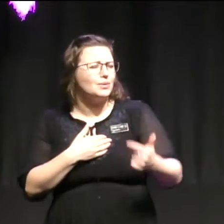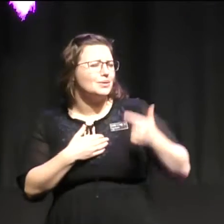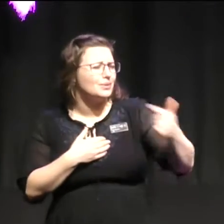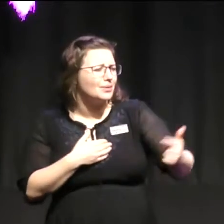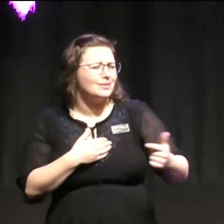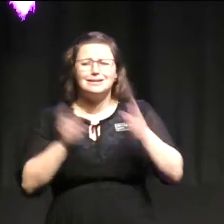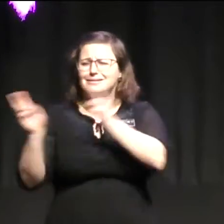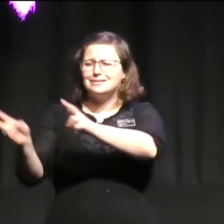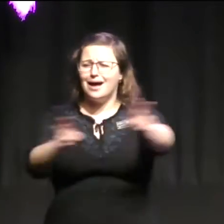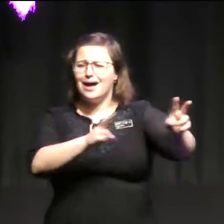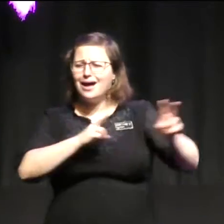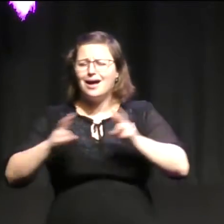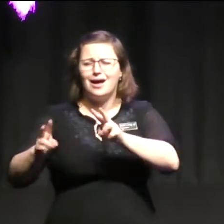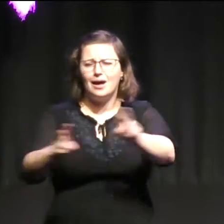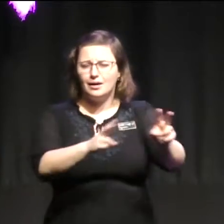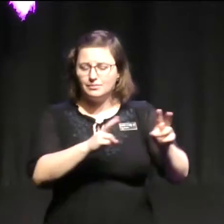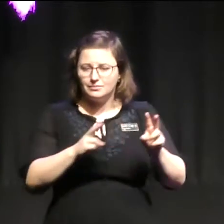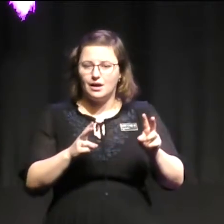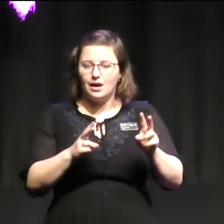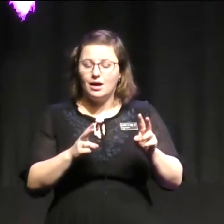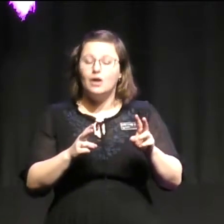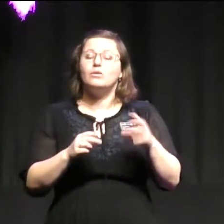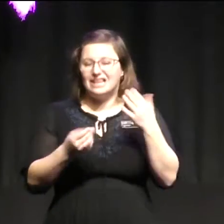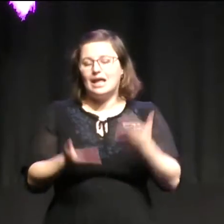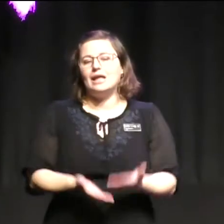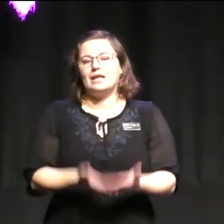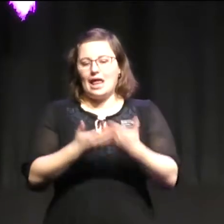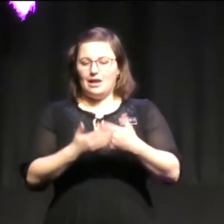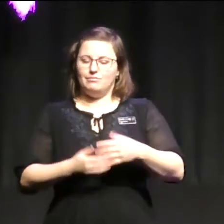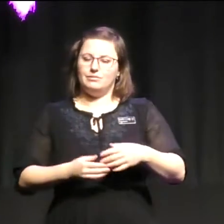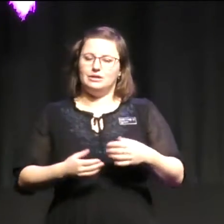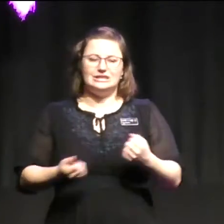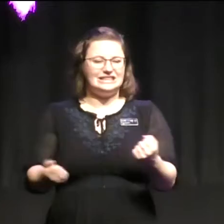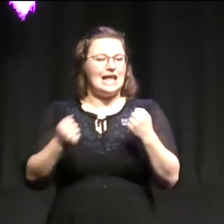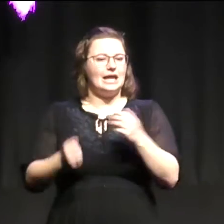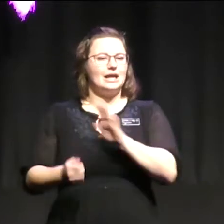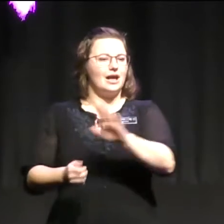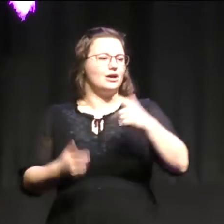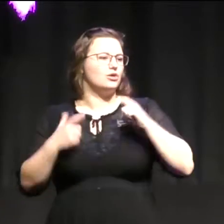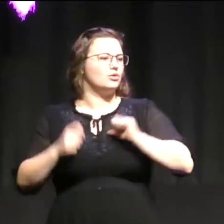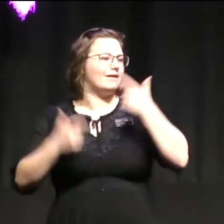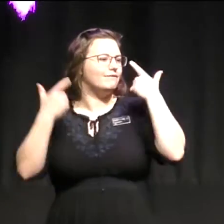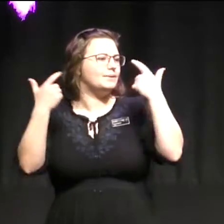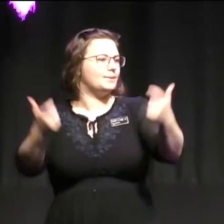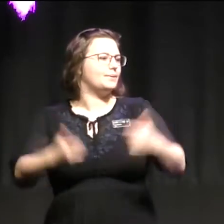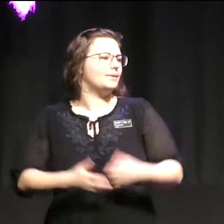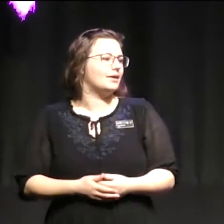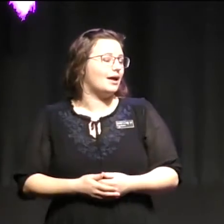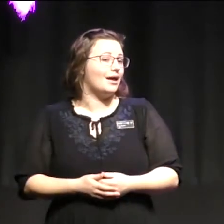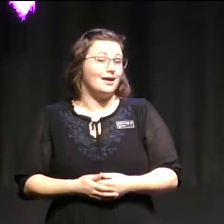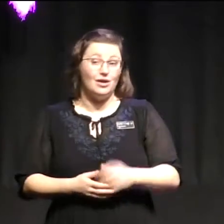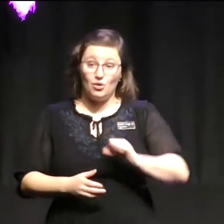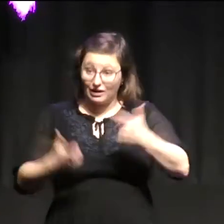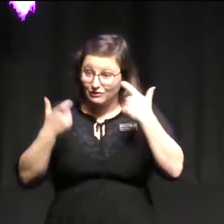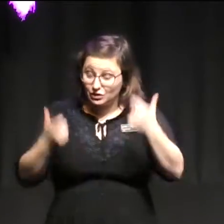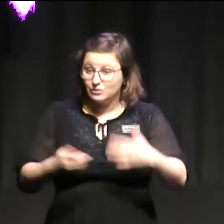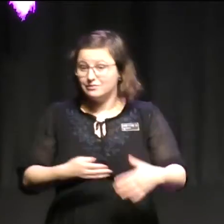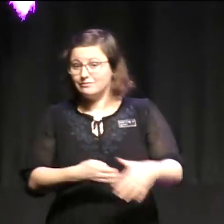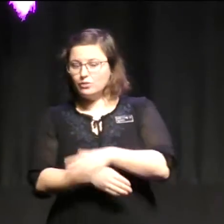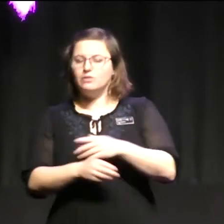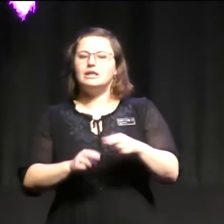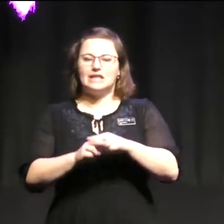of women like them. So it helps in building their confidence, and that helps them, it builds